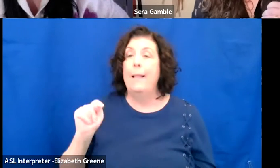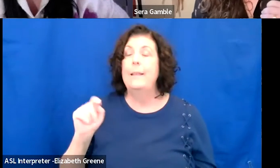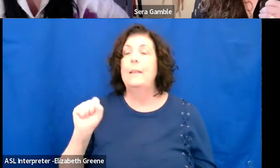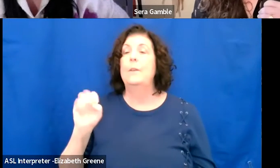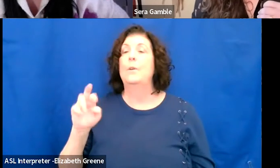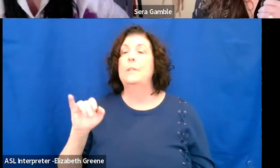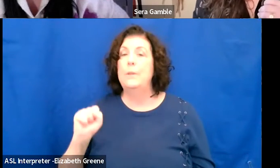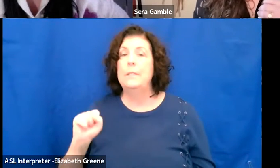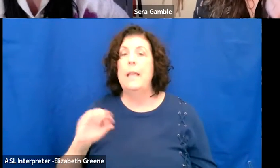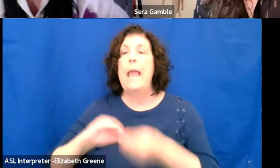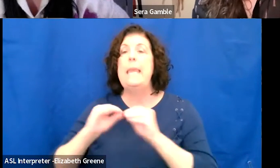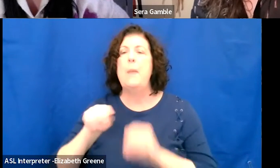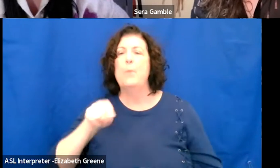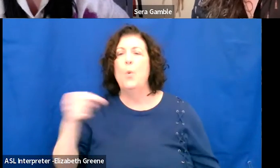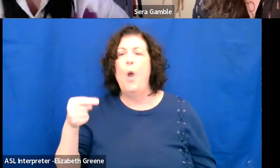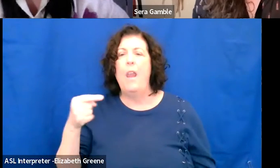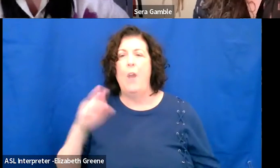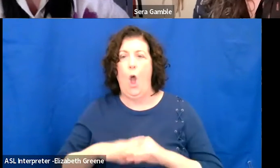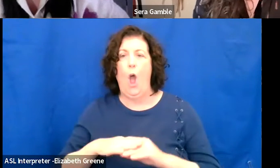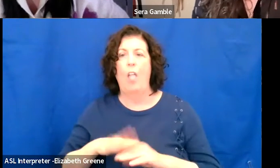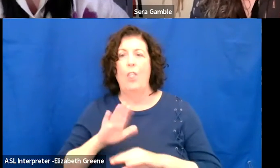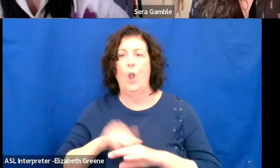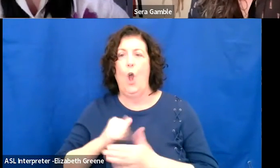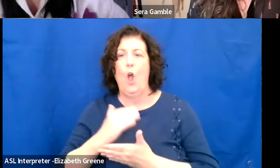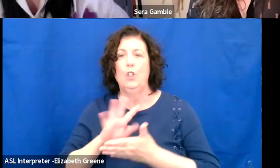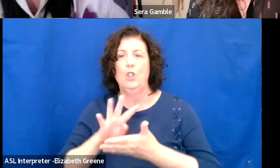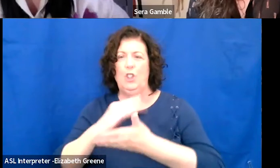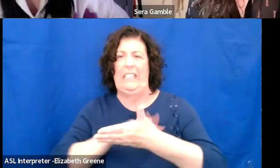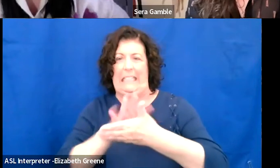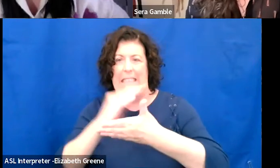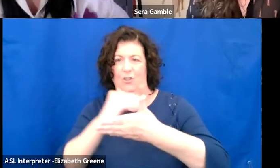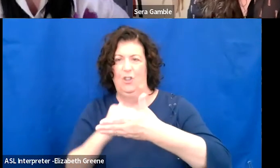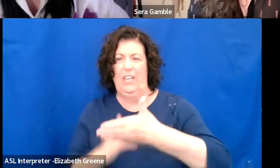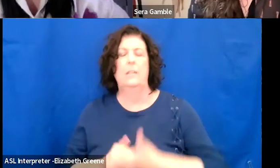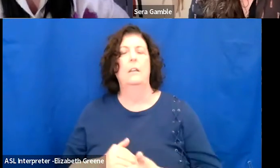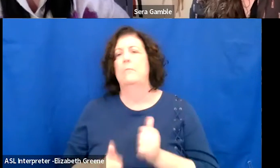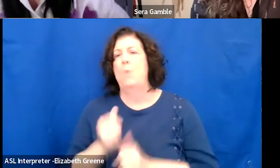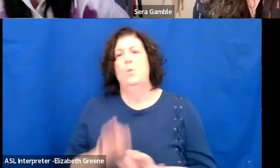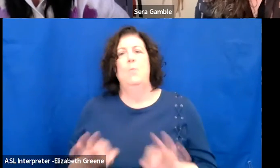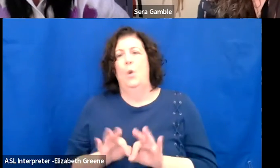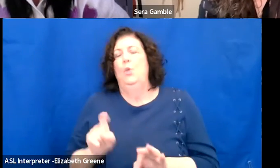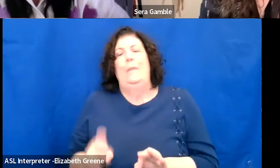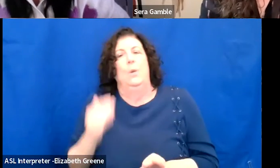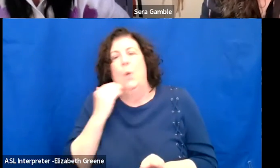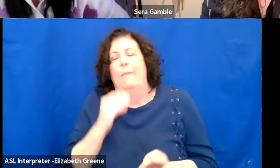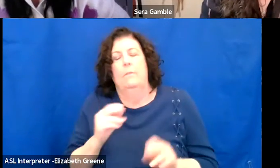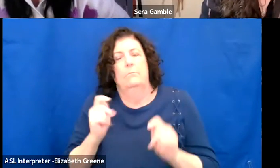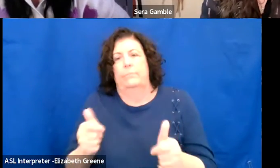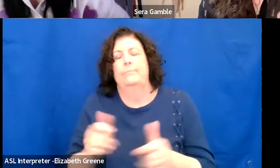one on your call sheet, whoever that's going to be, that's the most important. There's a couple roles that you know are the most important roles. They'll make or break the show. So you're